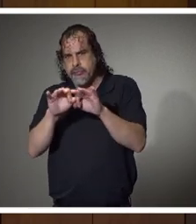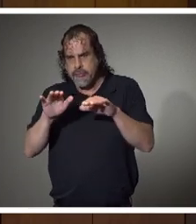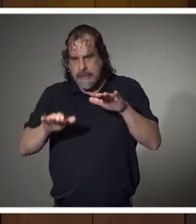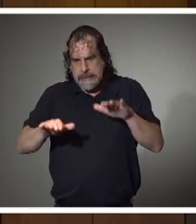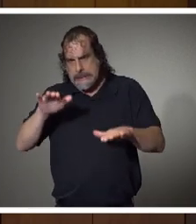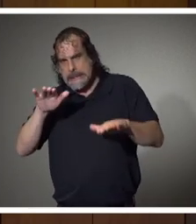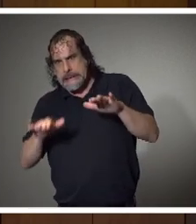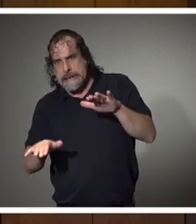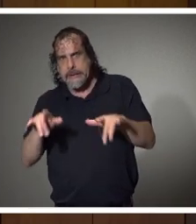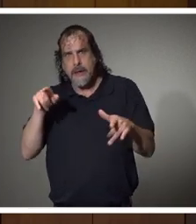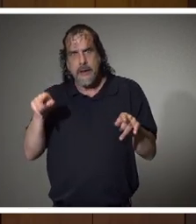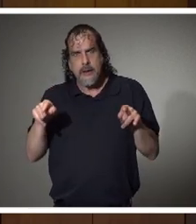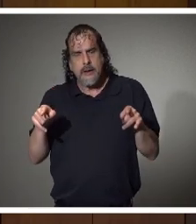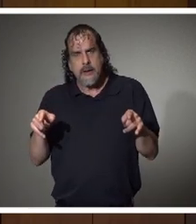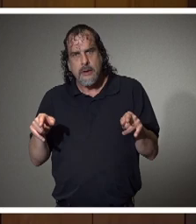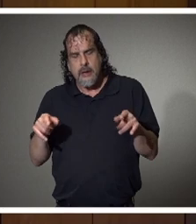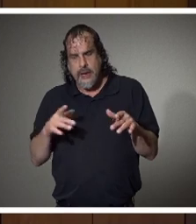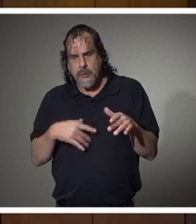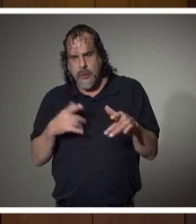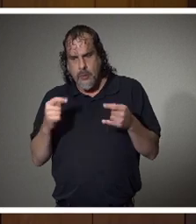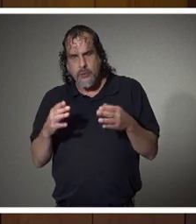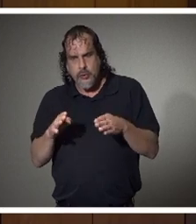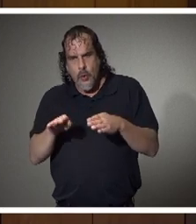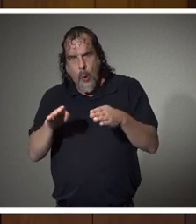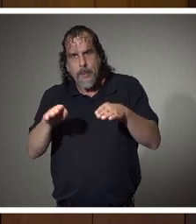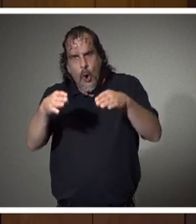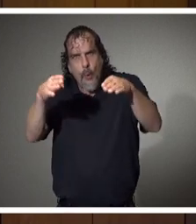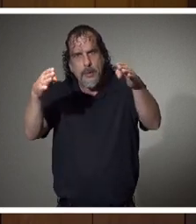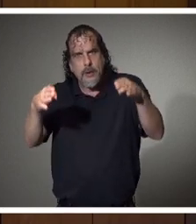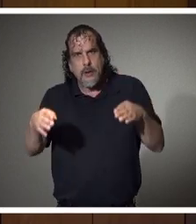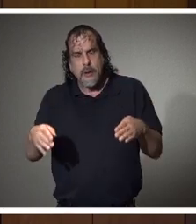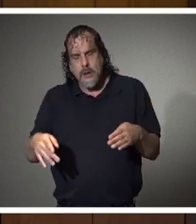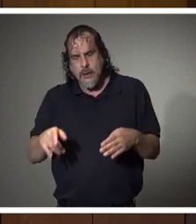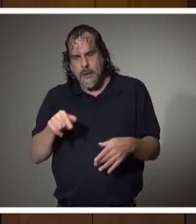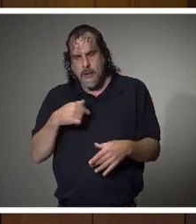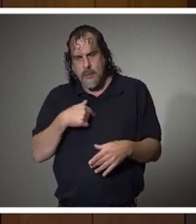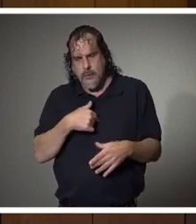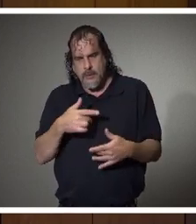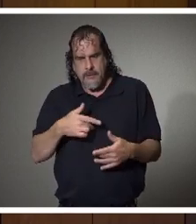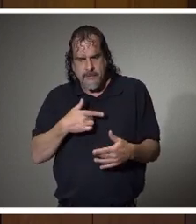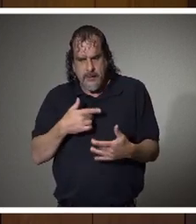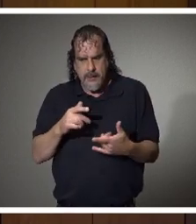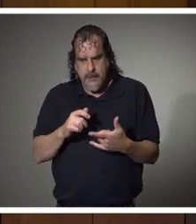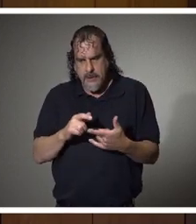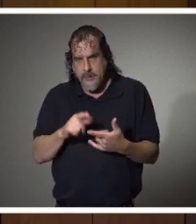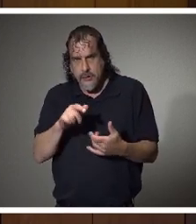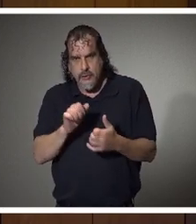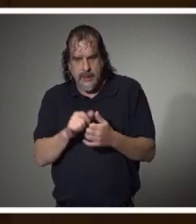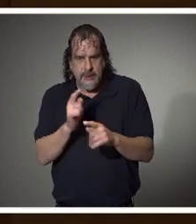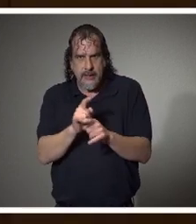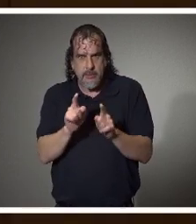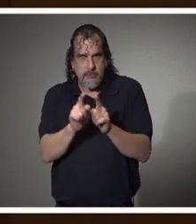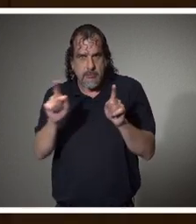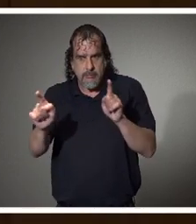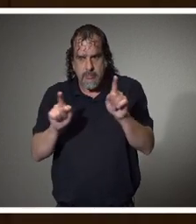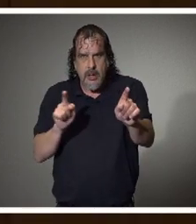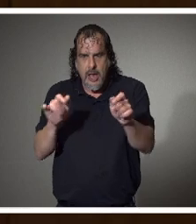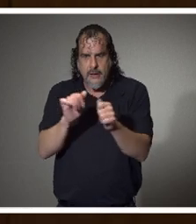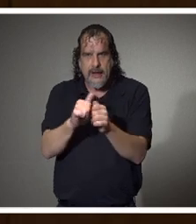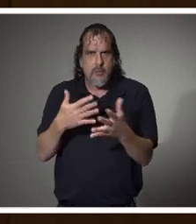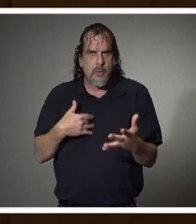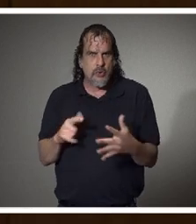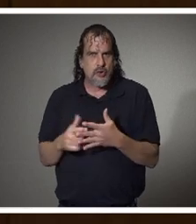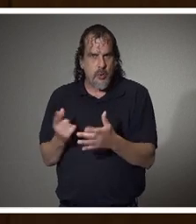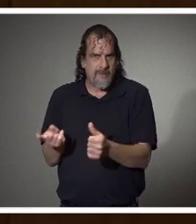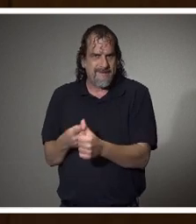into doing more and more, the things that we have a strong confidence that you are capable of maintaining social distance are the easiest ones to start with. You know, we still